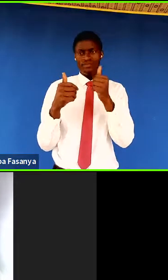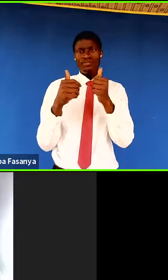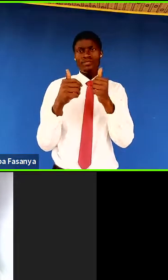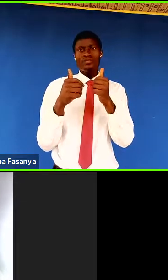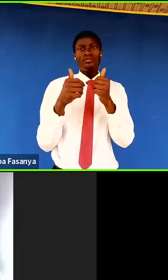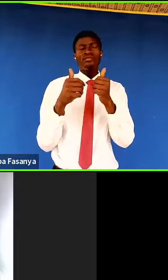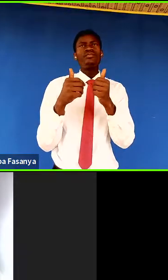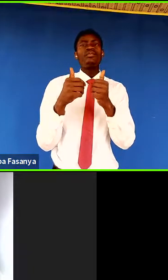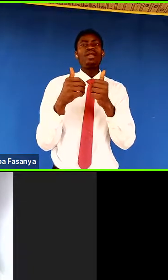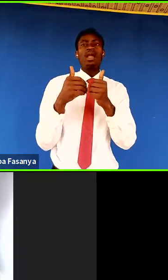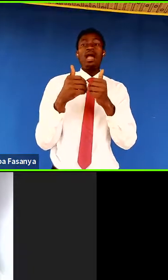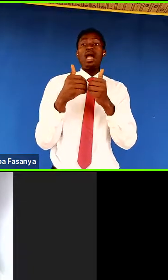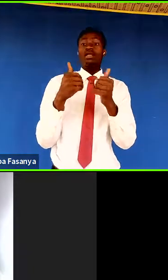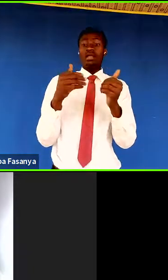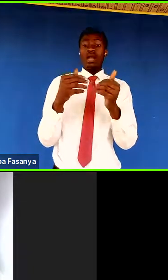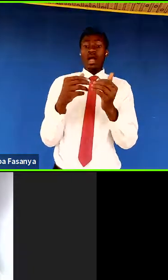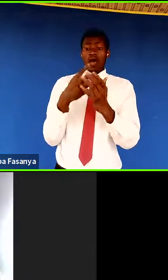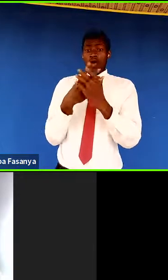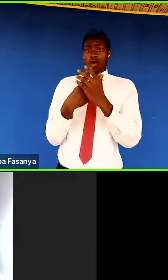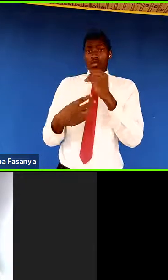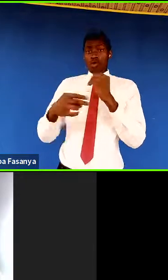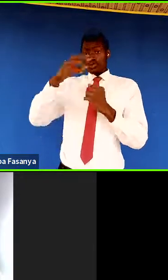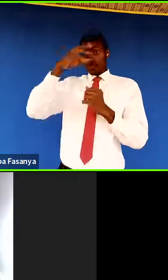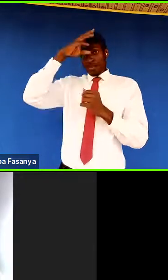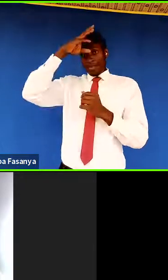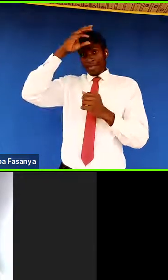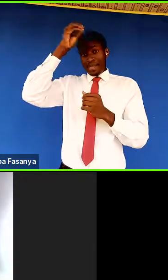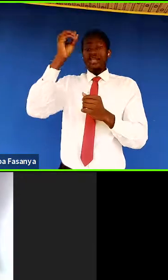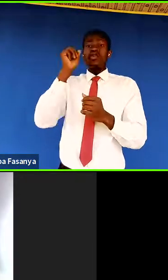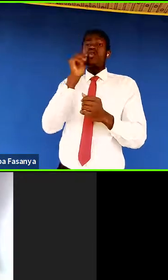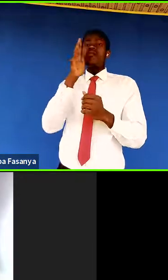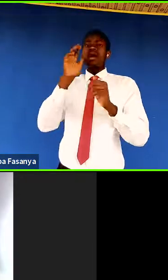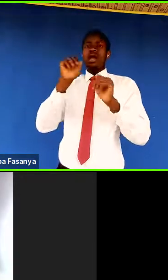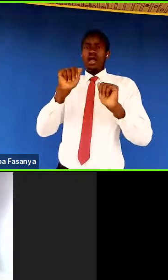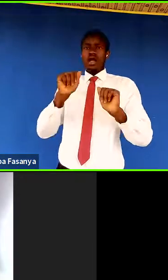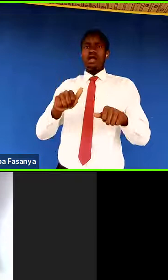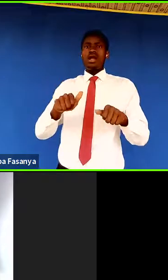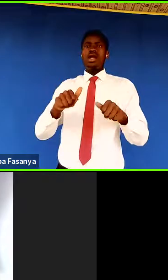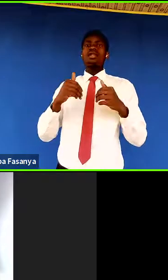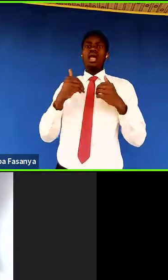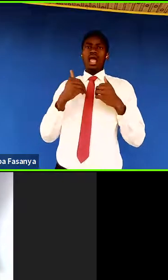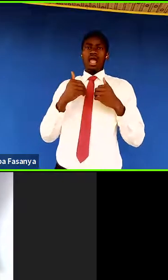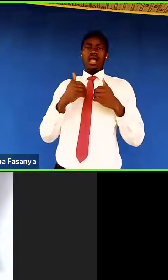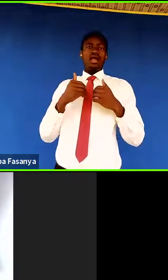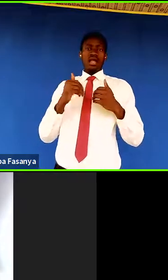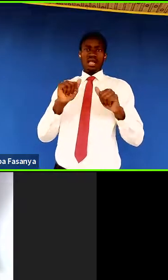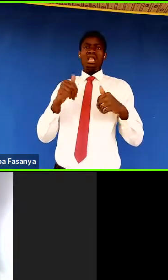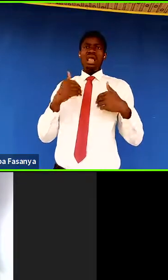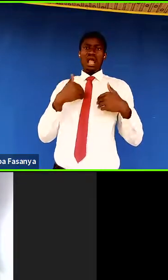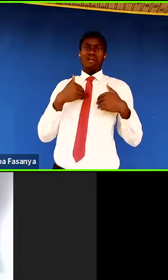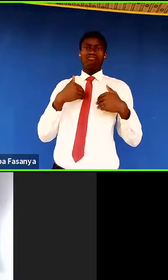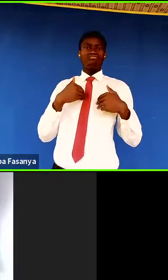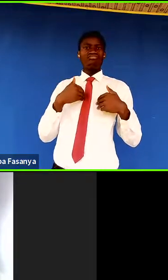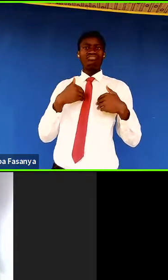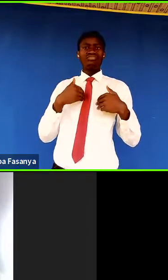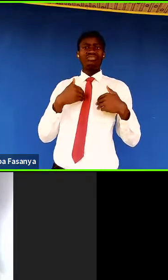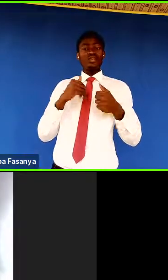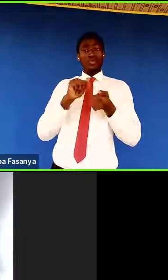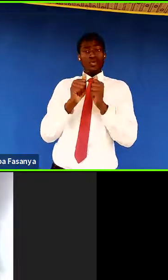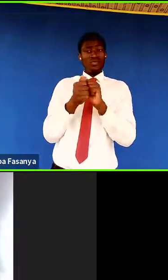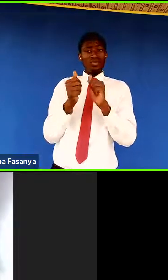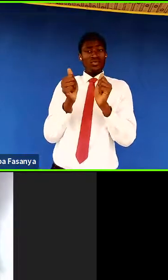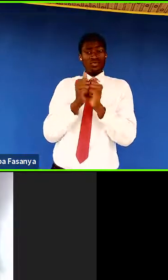that both men and women can actually have fertility issues. You know, in